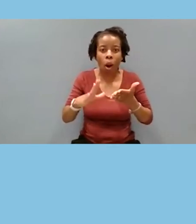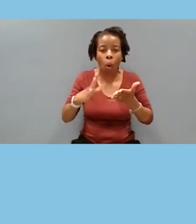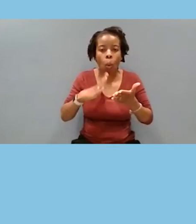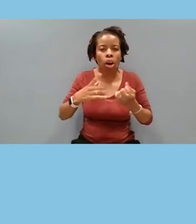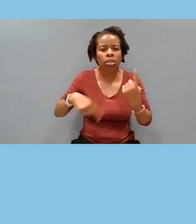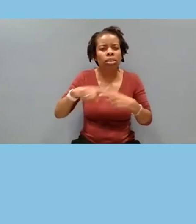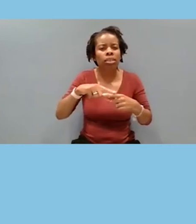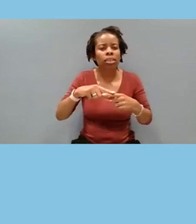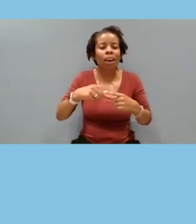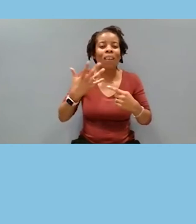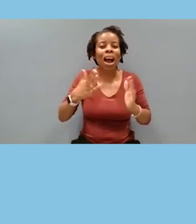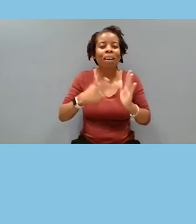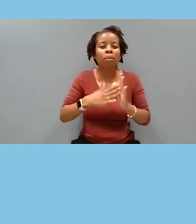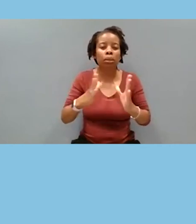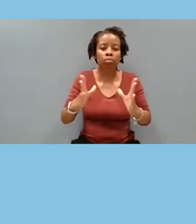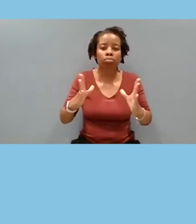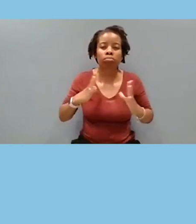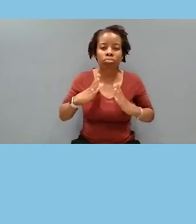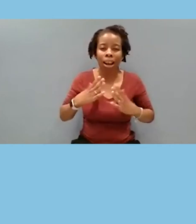a 5 minutes break.